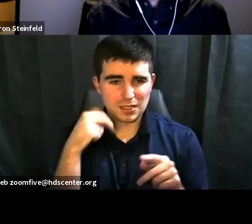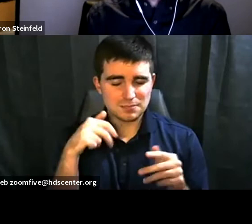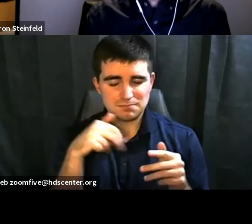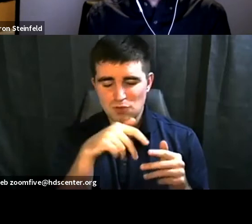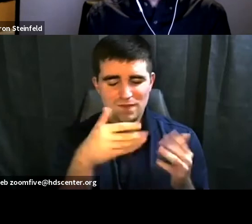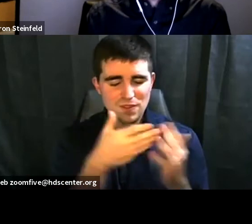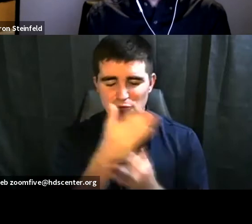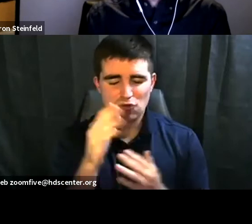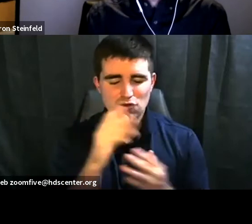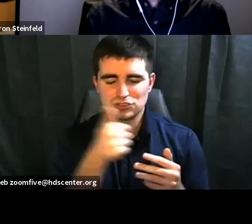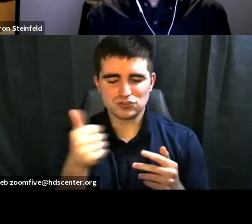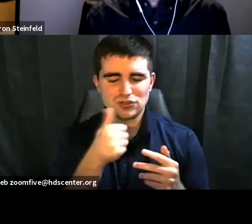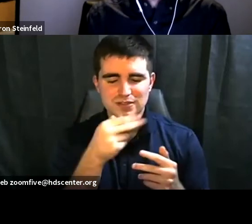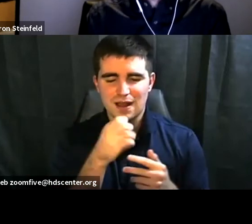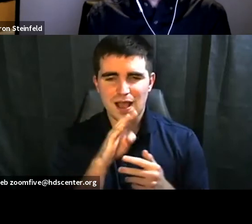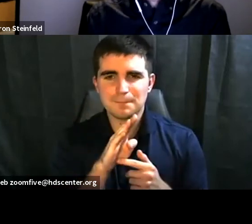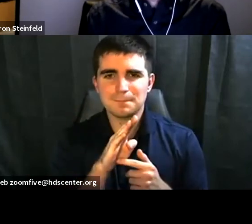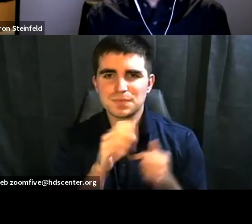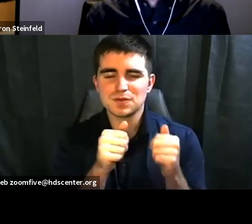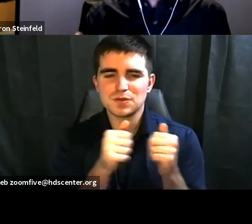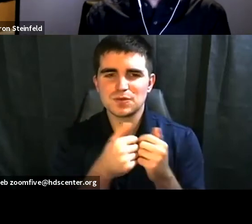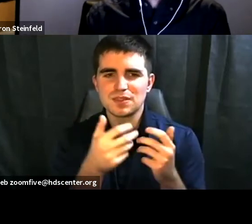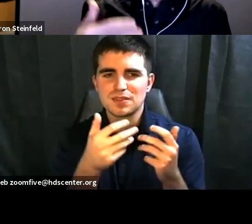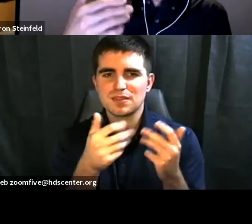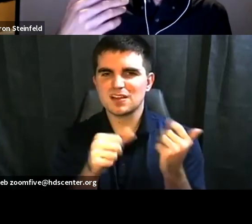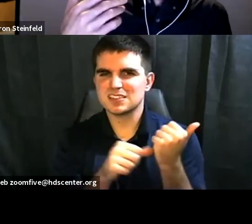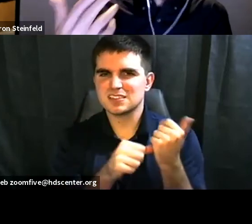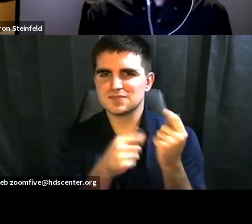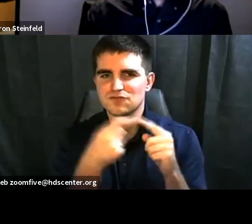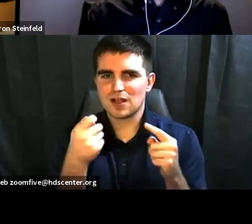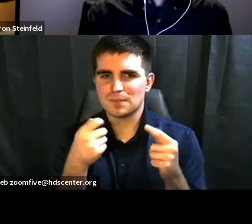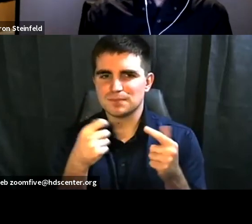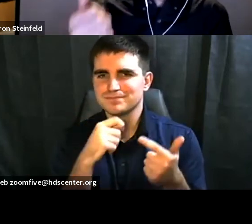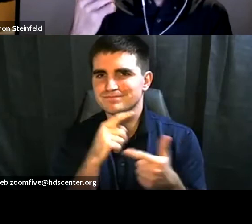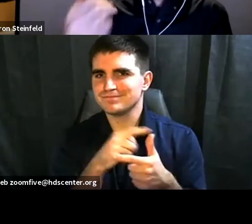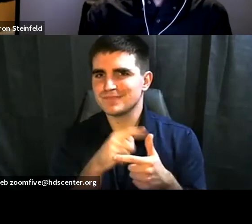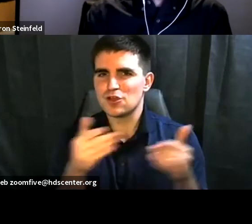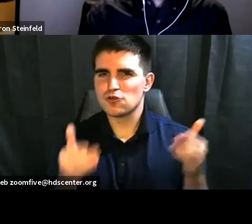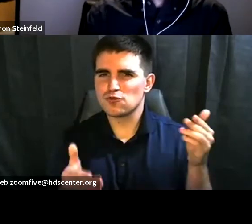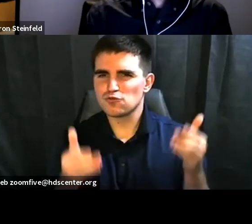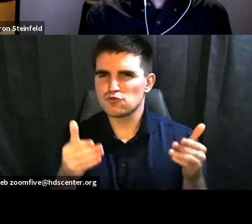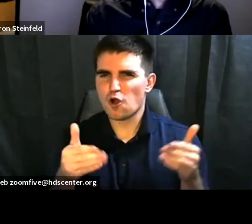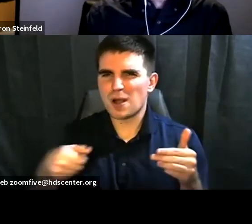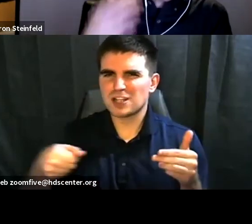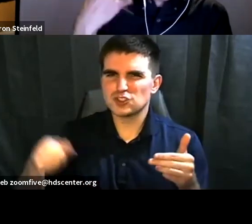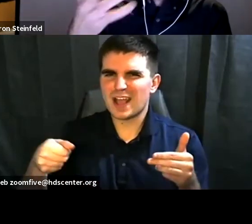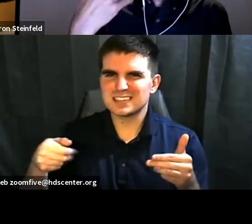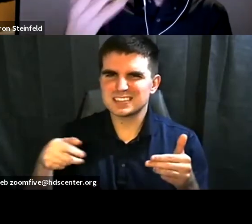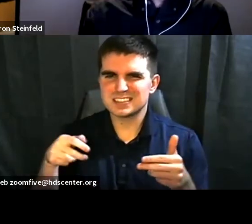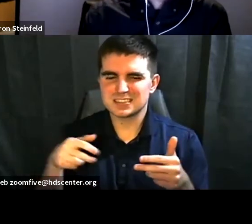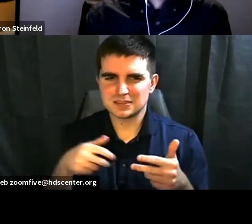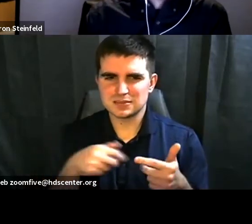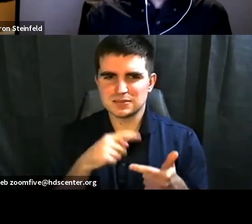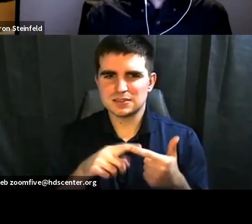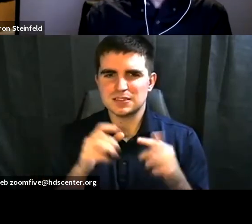hubs with assistance from things like robot suitcases and and